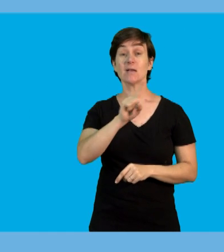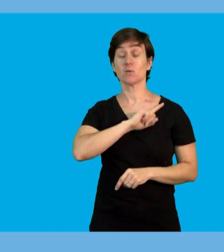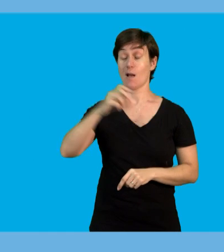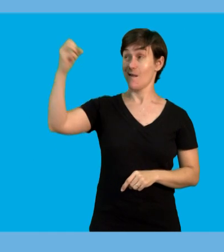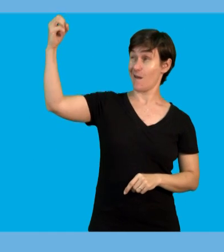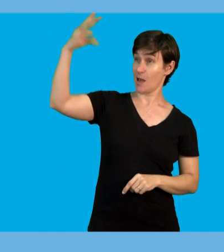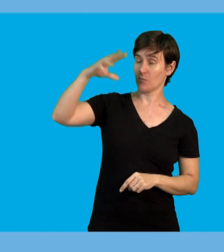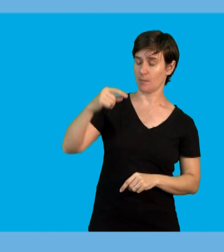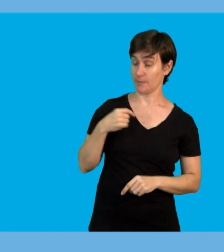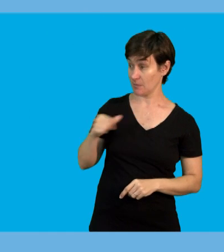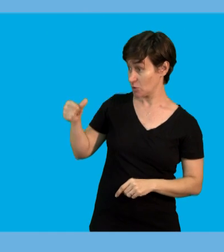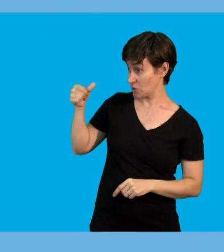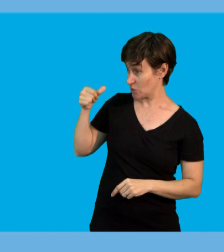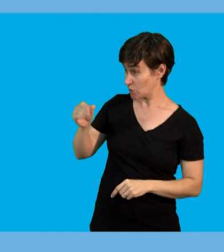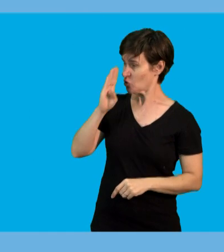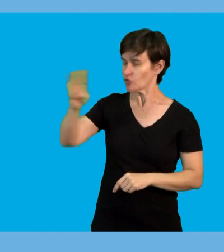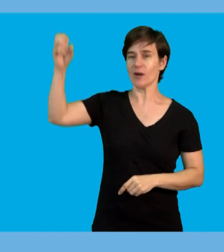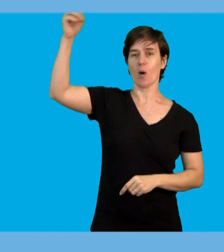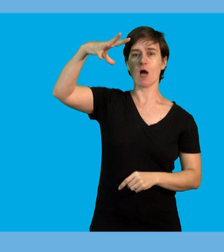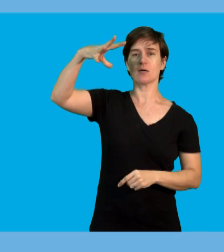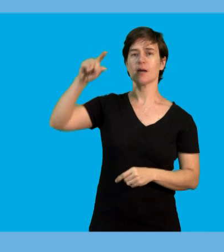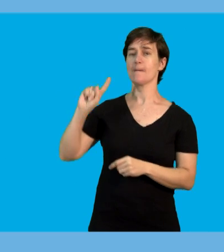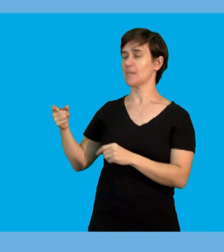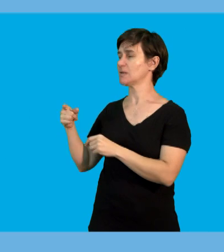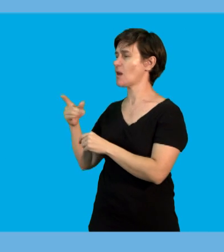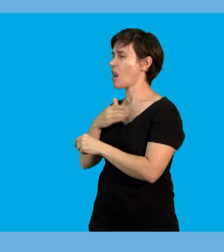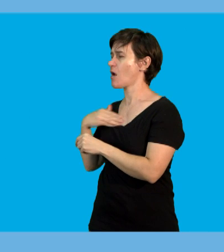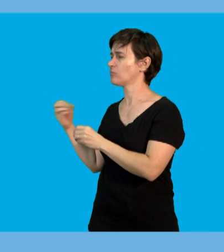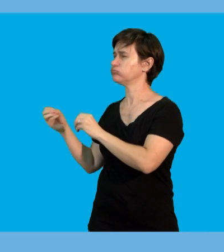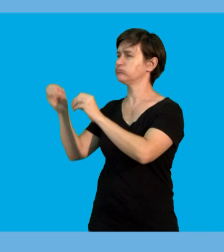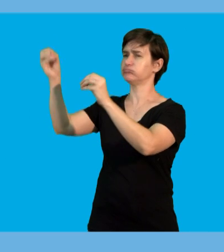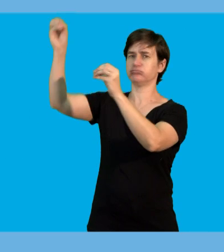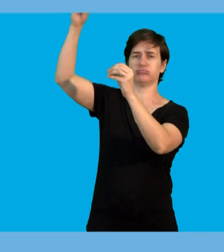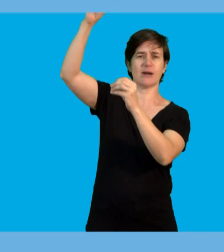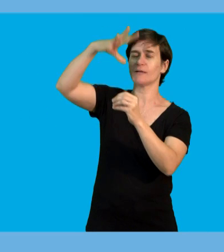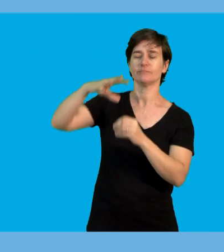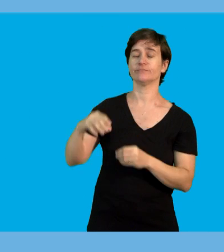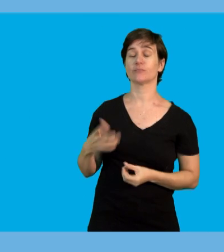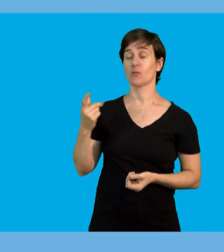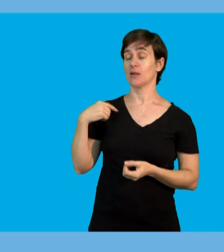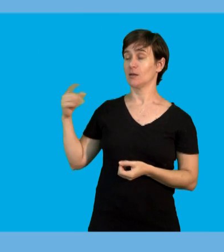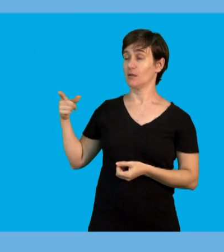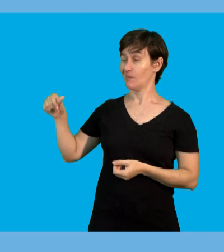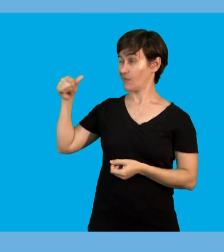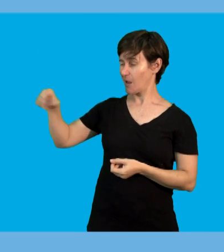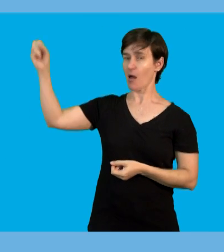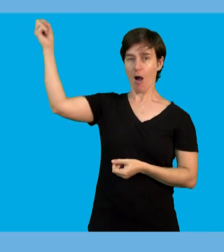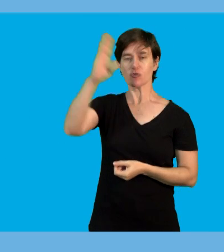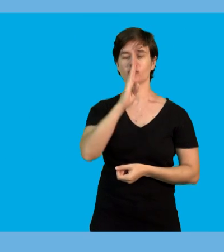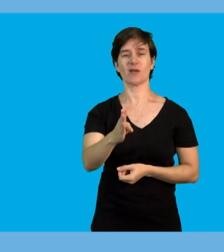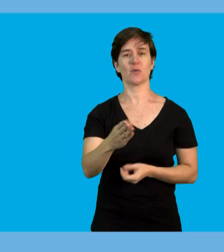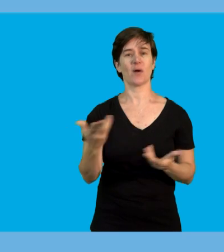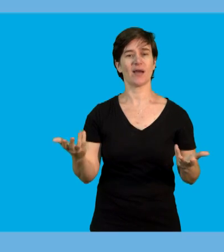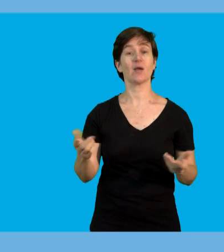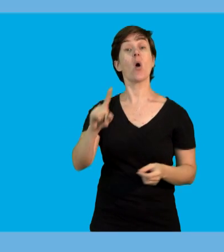is why a light bulb turns on immediately when you switch on the light. So when you close the switch or when you switch on the light